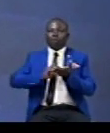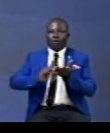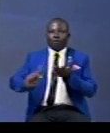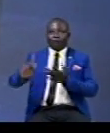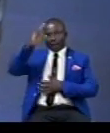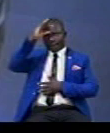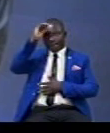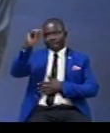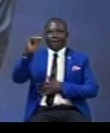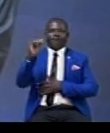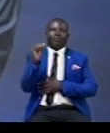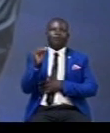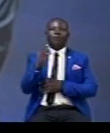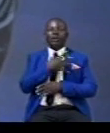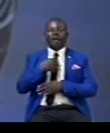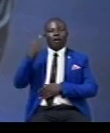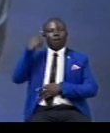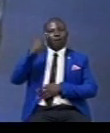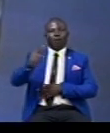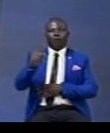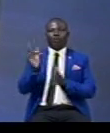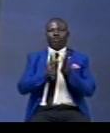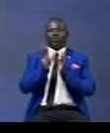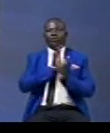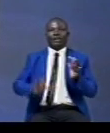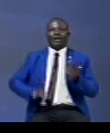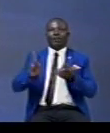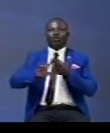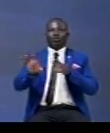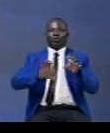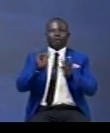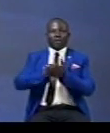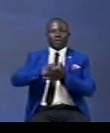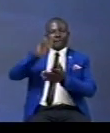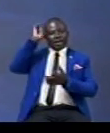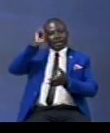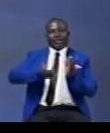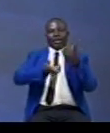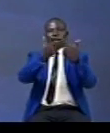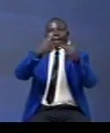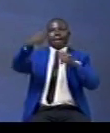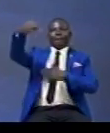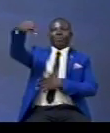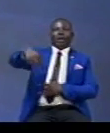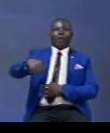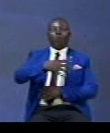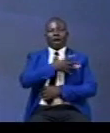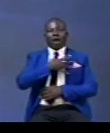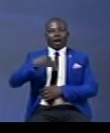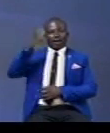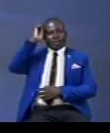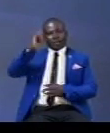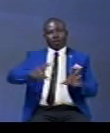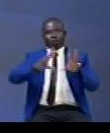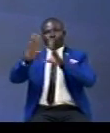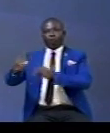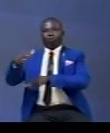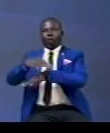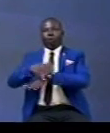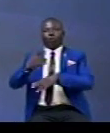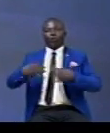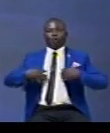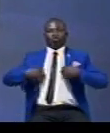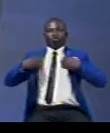mankind. And for him to do that, he came down and he put on the robe